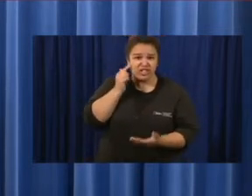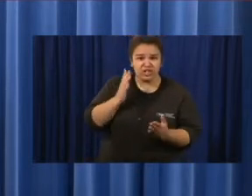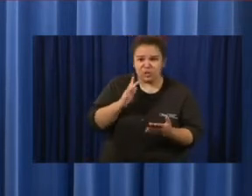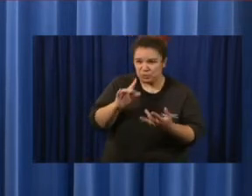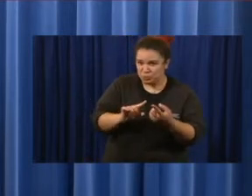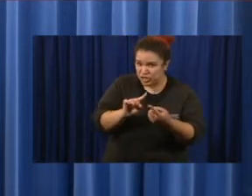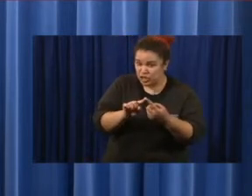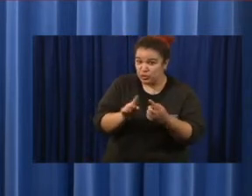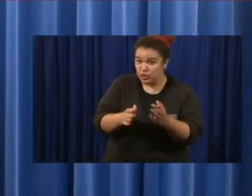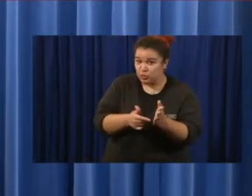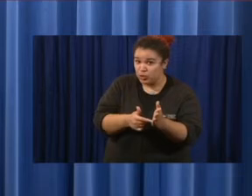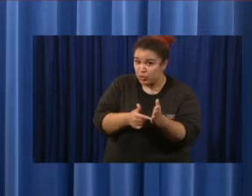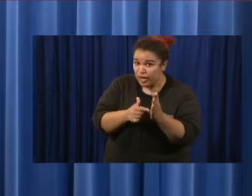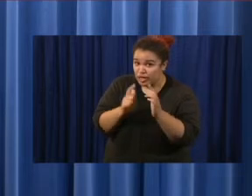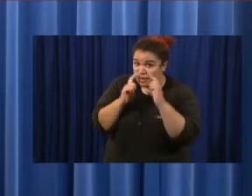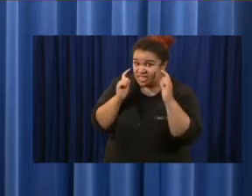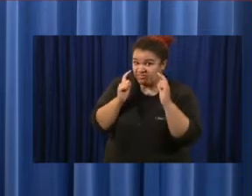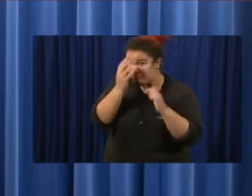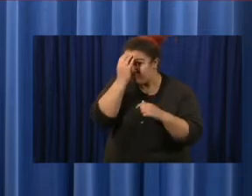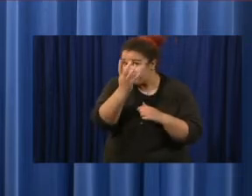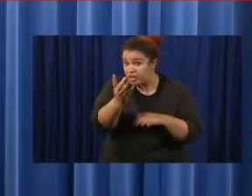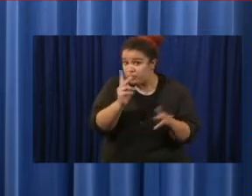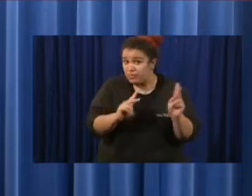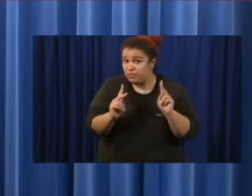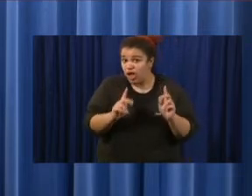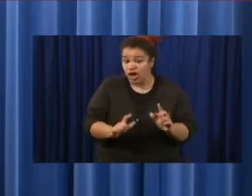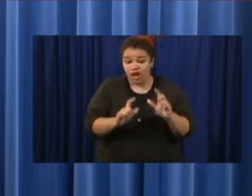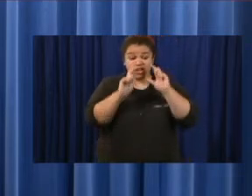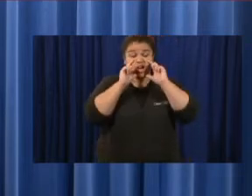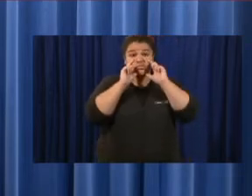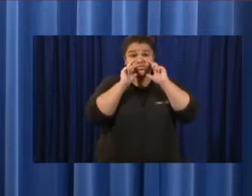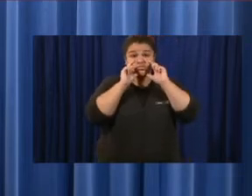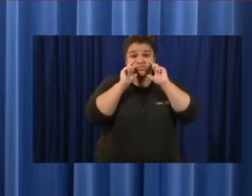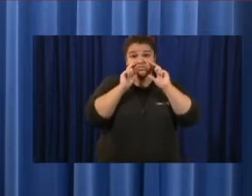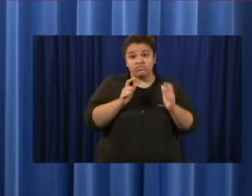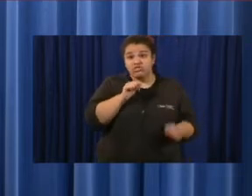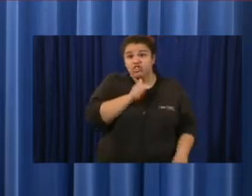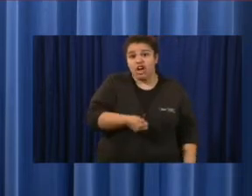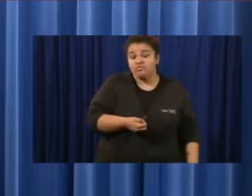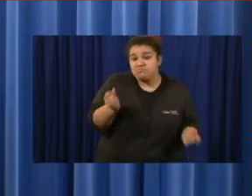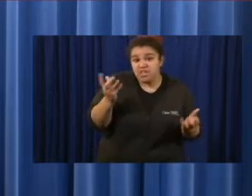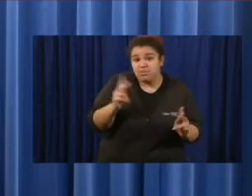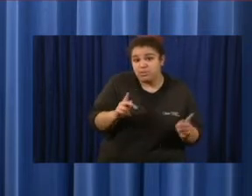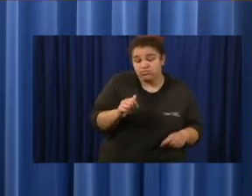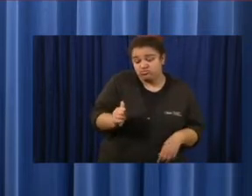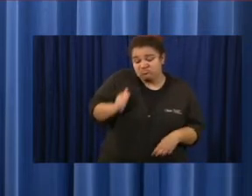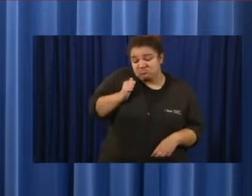not wearing them. They're not doing it on their own. Many people aren't.